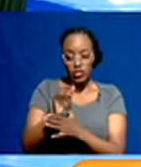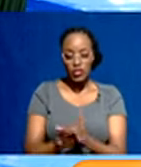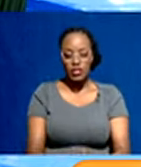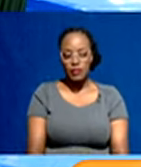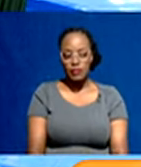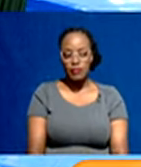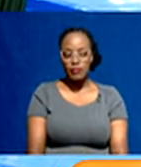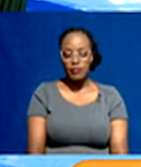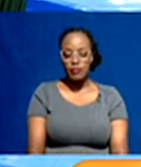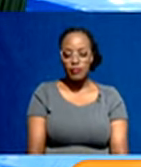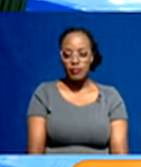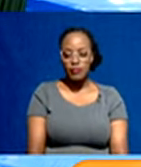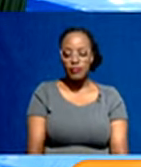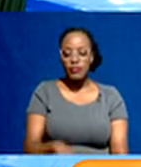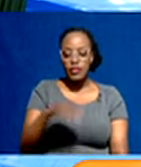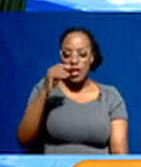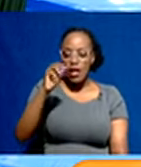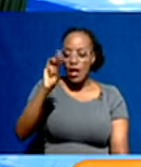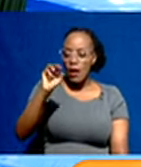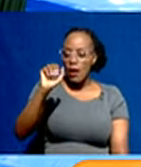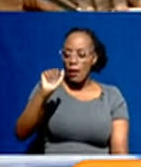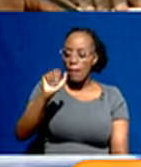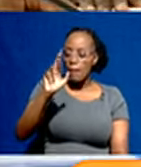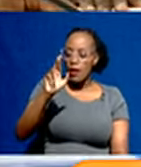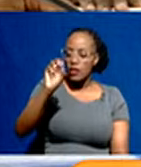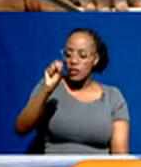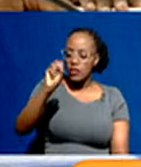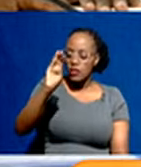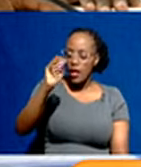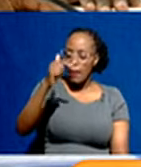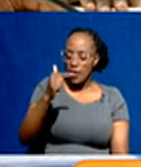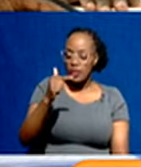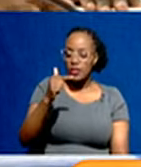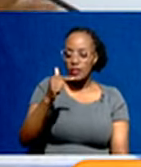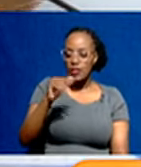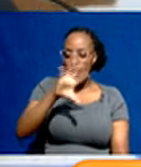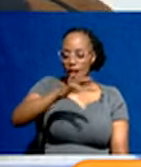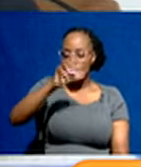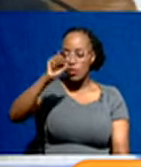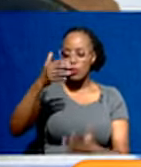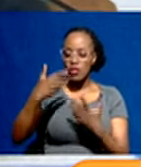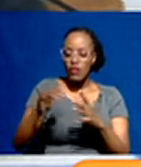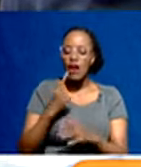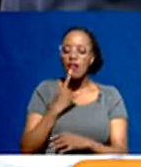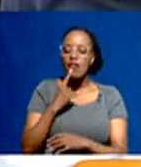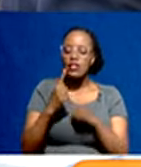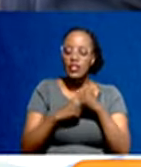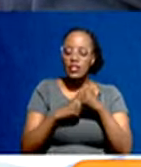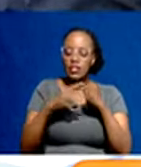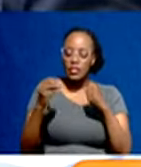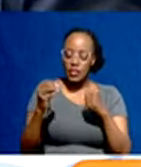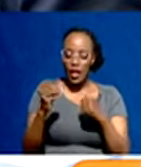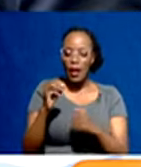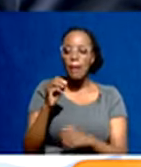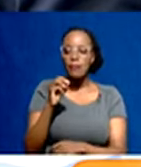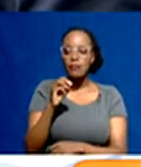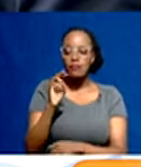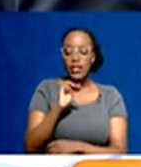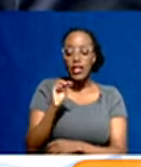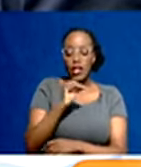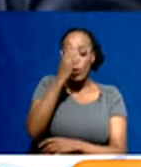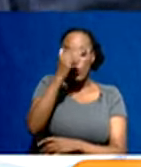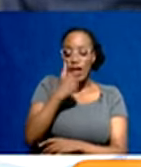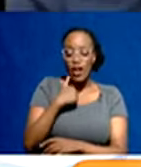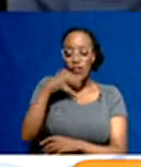Important to point out for them. Marsabit County could be staring at a loss of over 160 million shillings in their budget following an